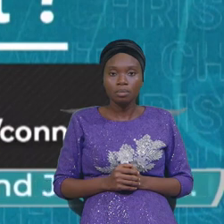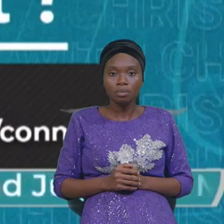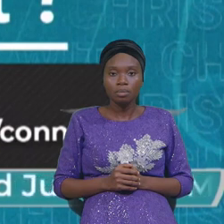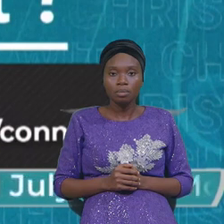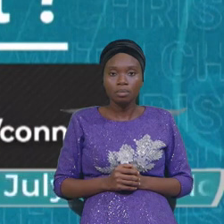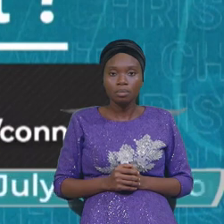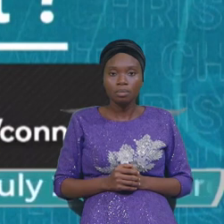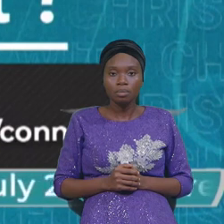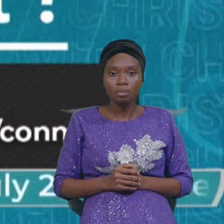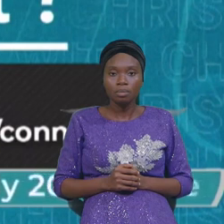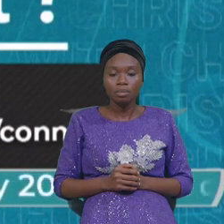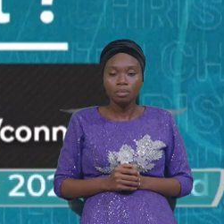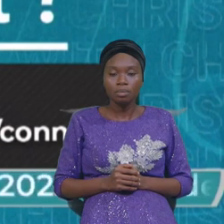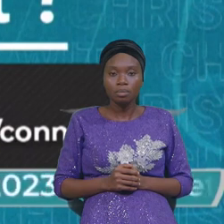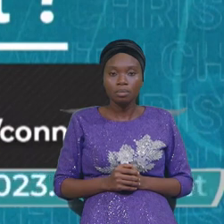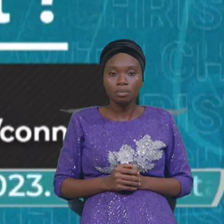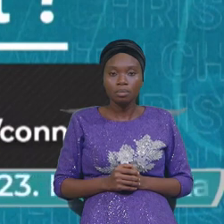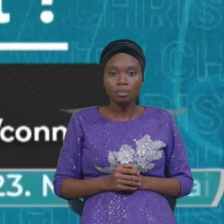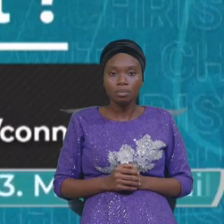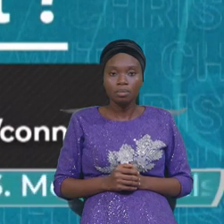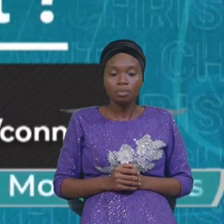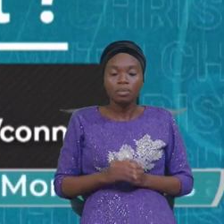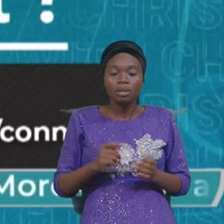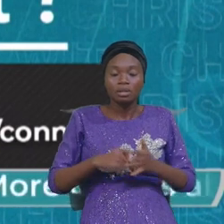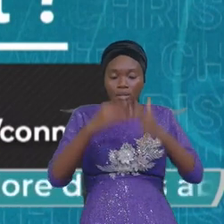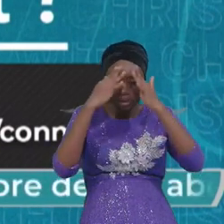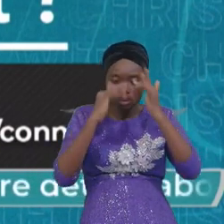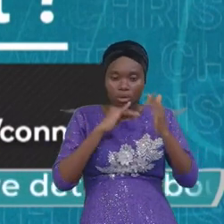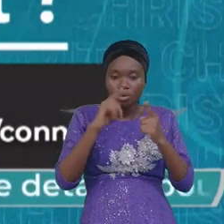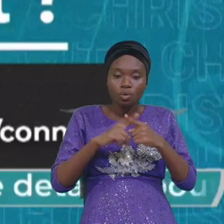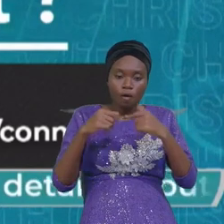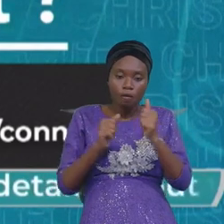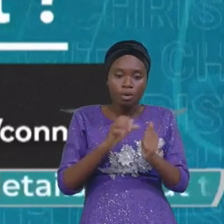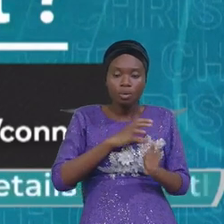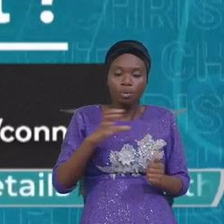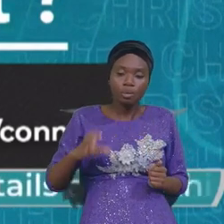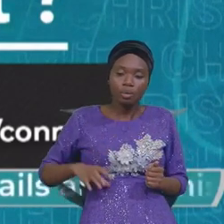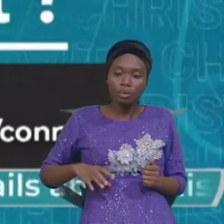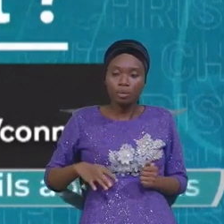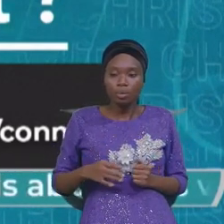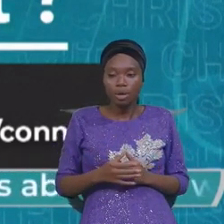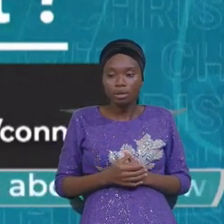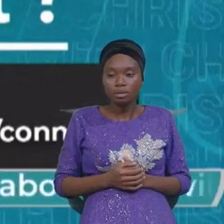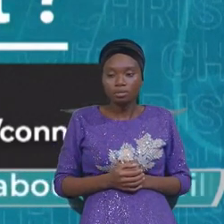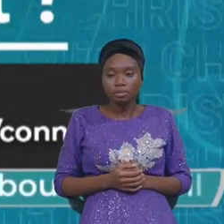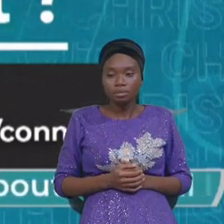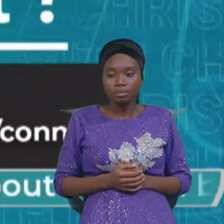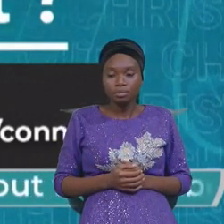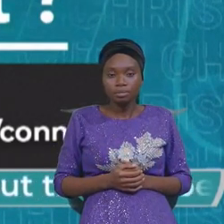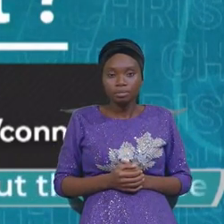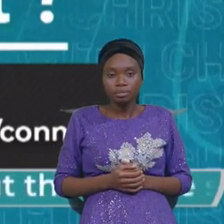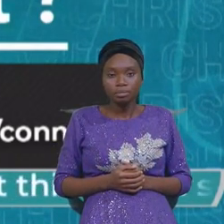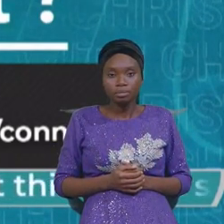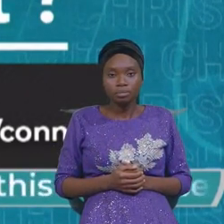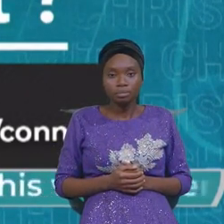This decision tonight to follow Christ, please reach them. Let's do that